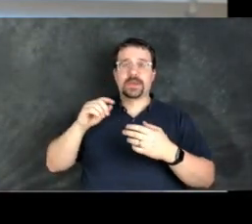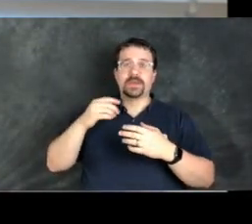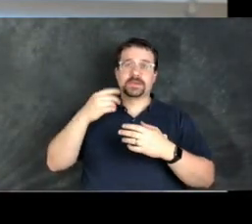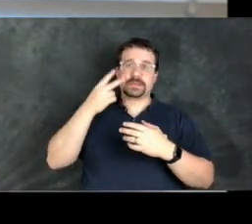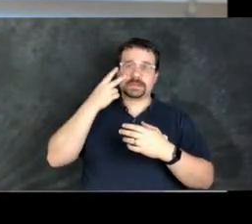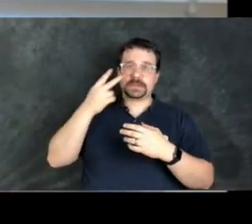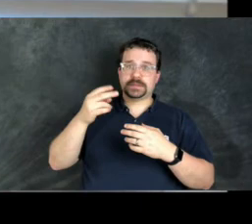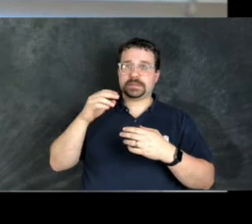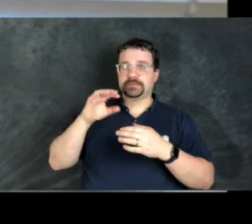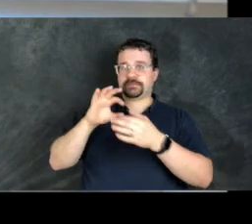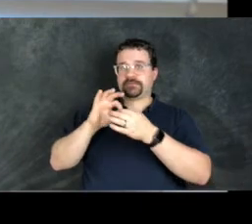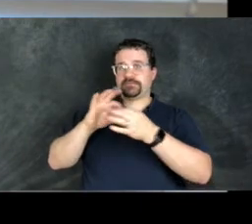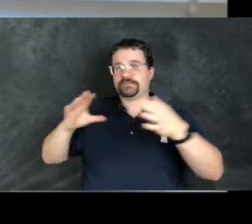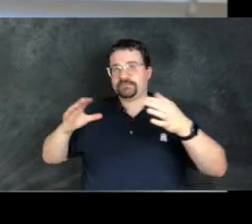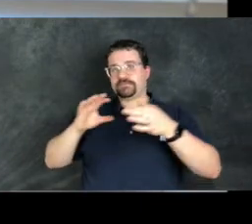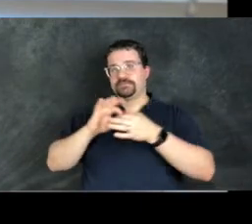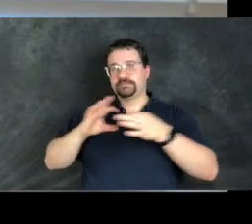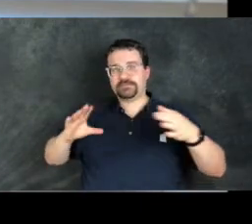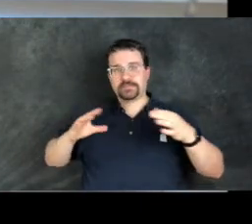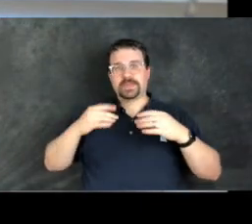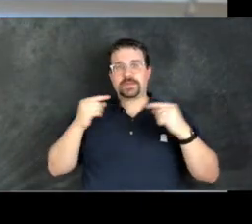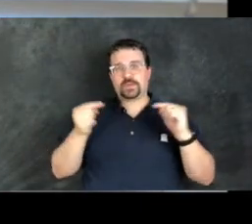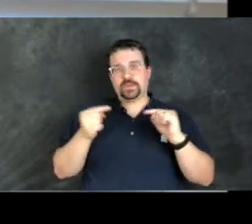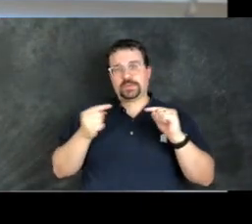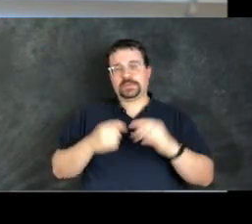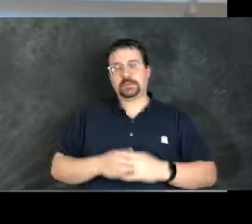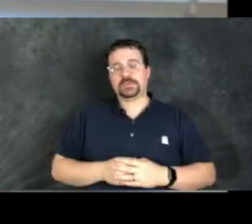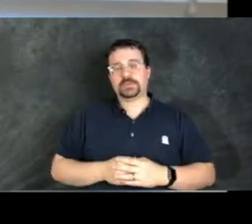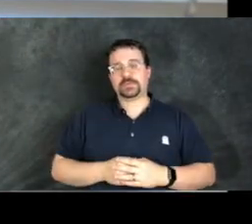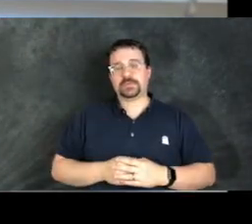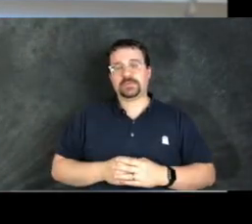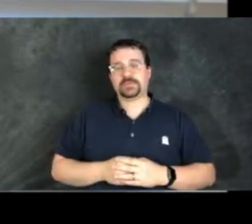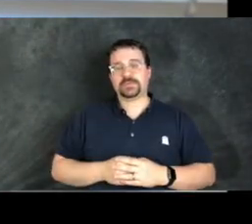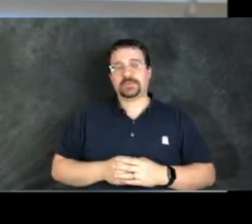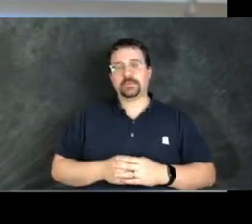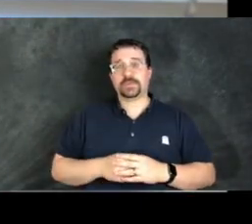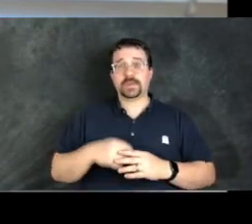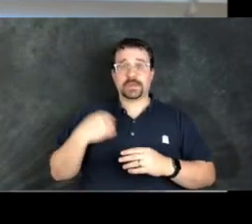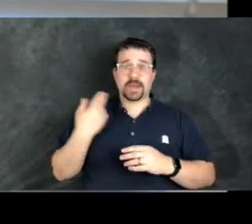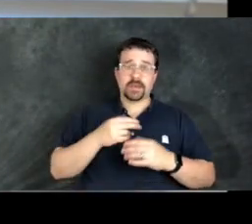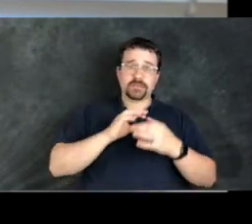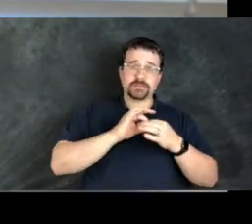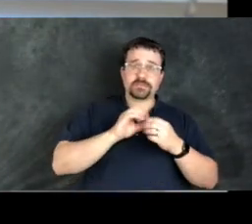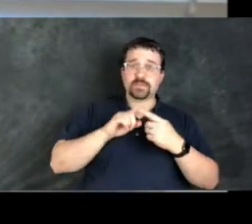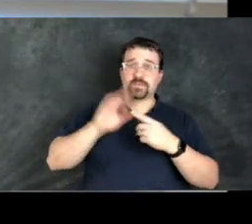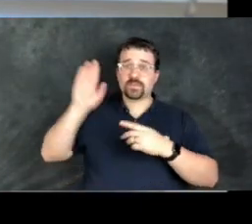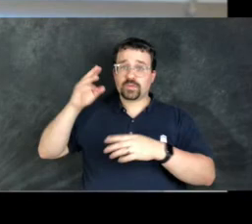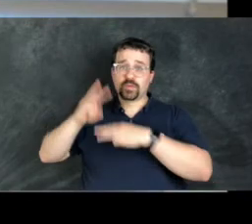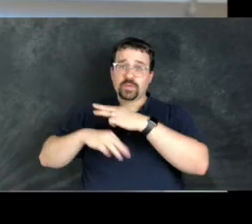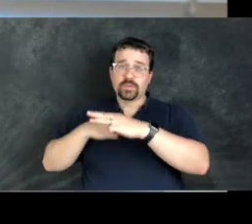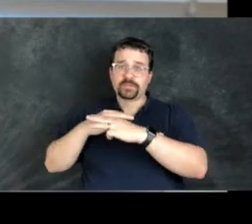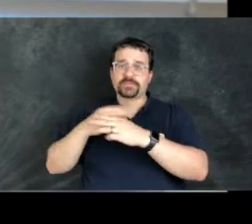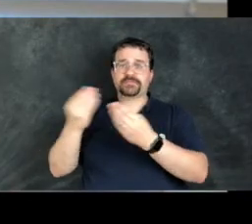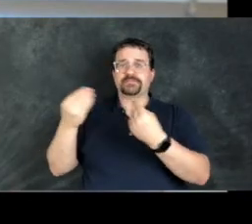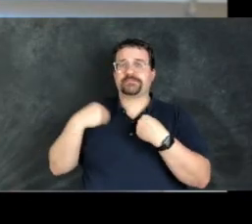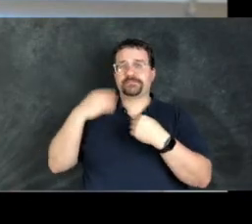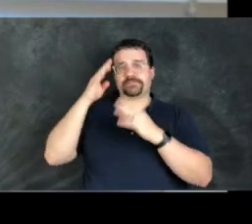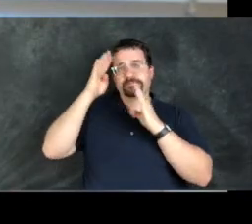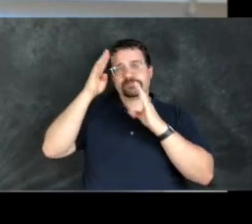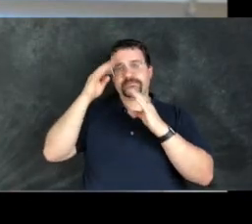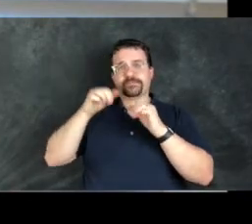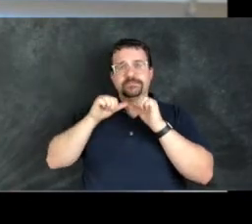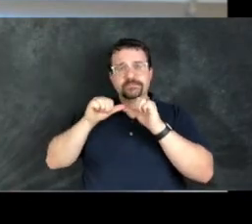is estrangement and hurt. In our relationship to your creation, give us creativity